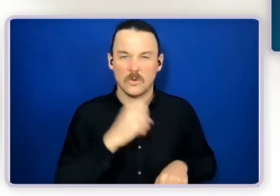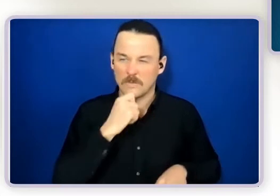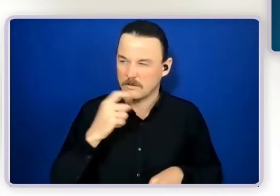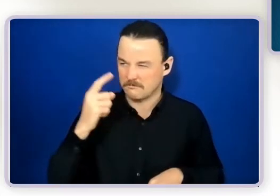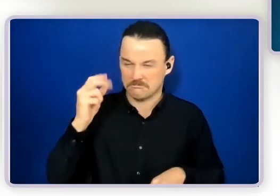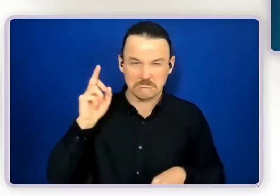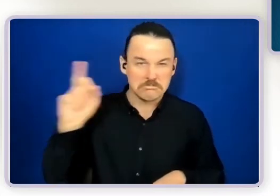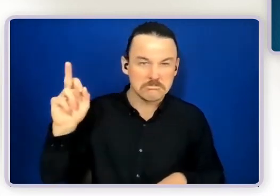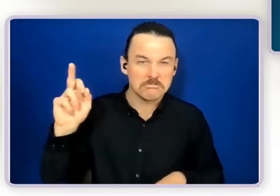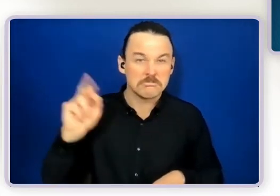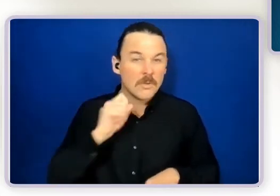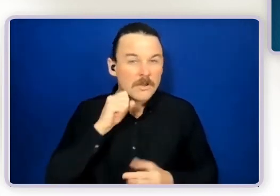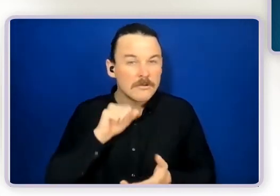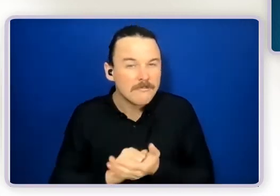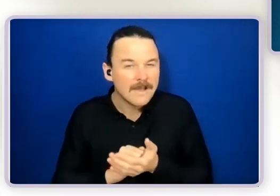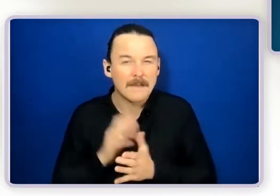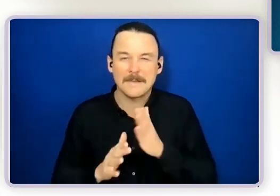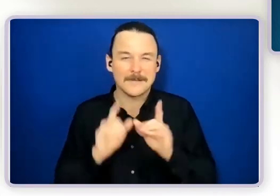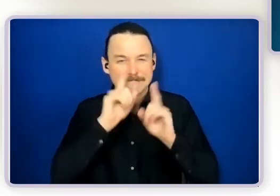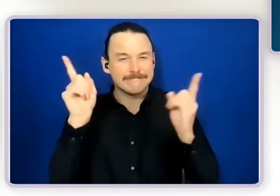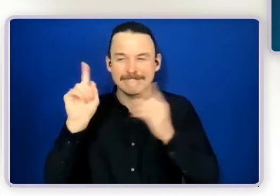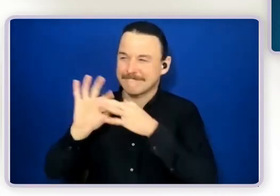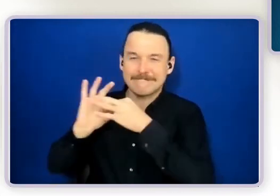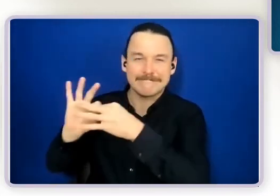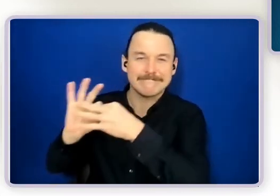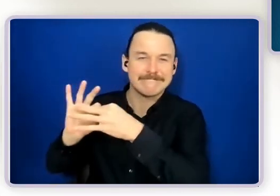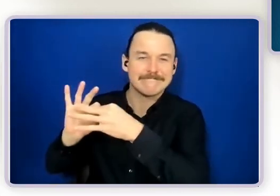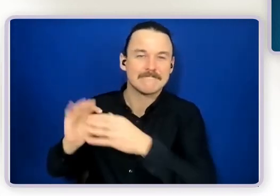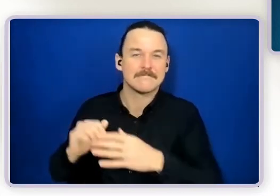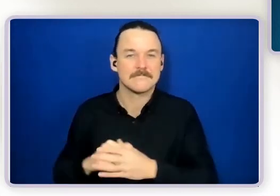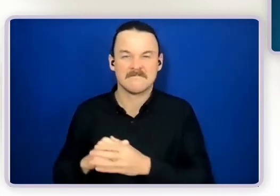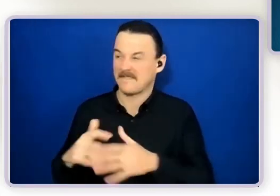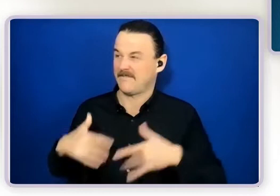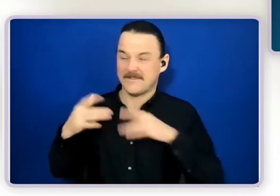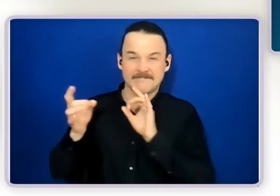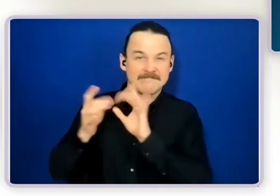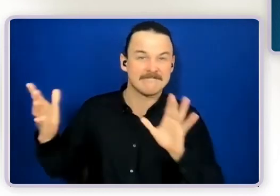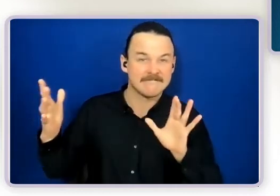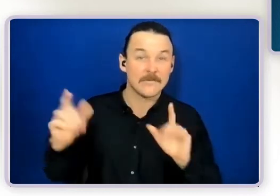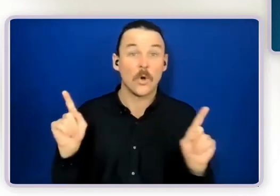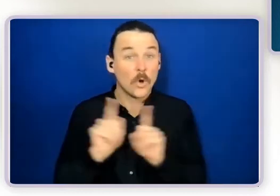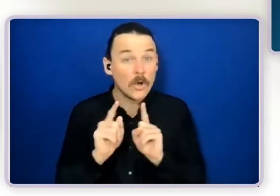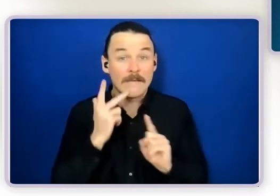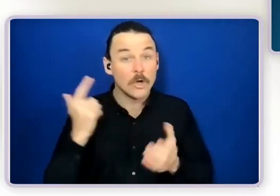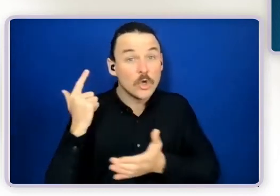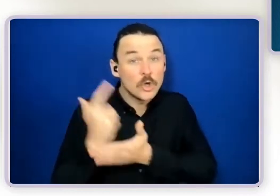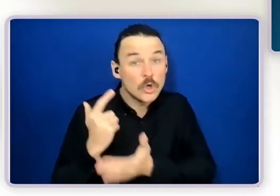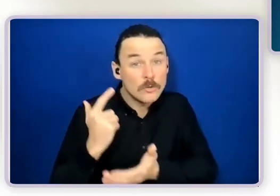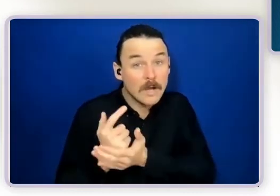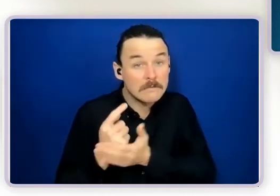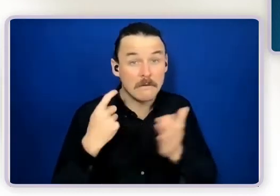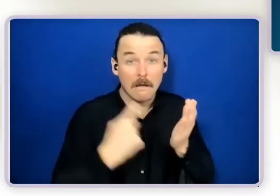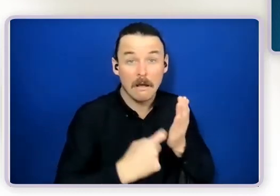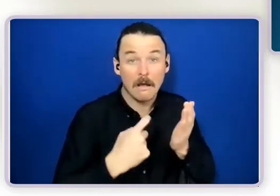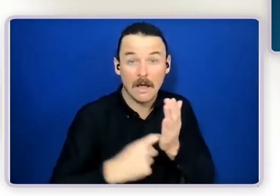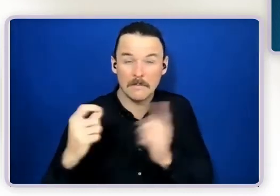Lastly, in my list anyway, long-term use of restrictive practices may lead to an over-reliance on those practices,